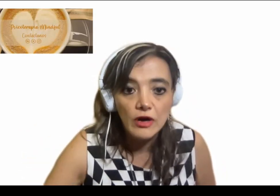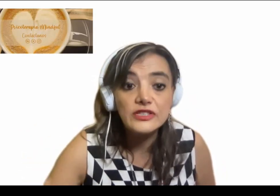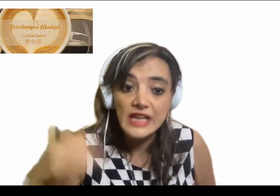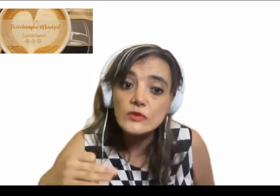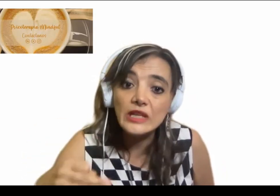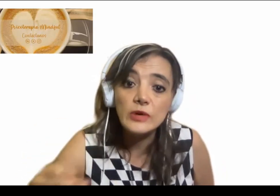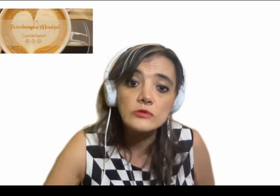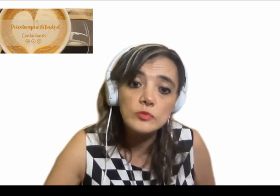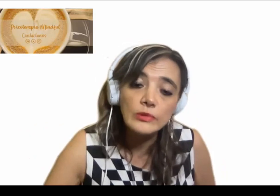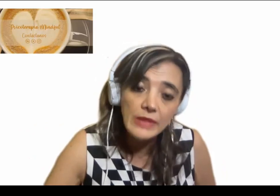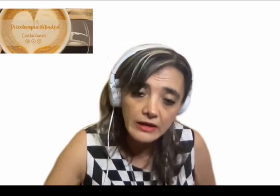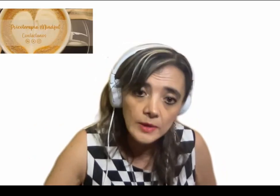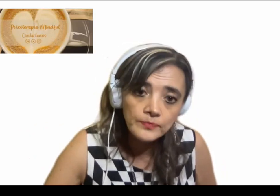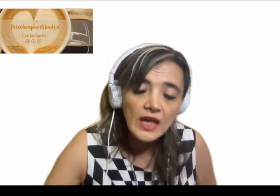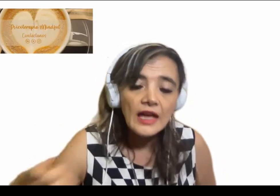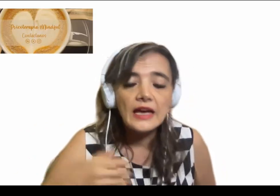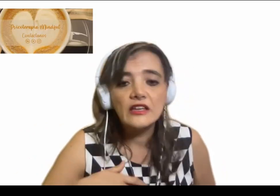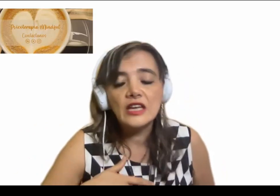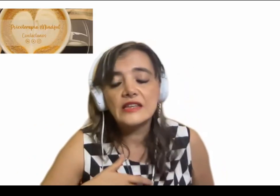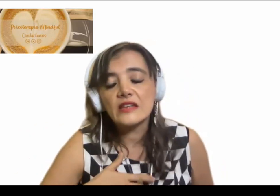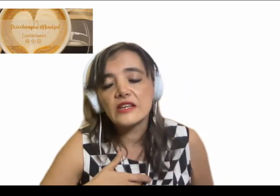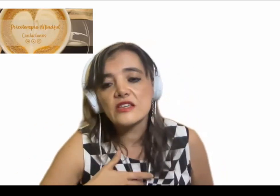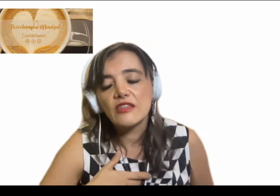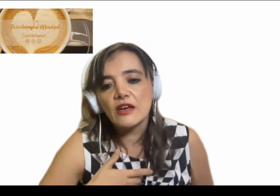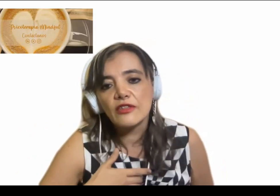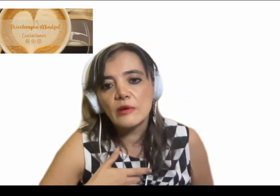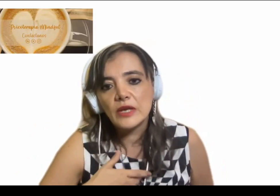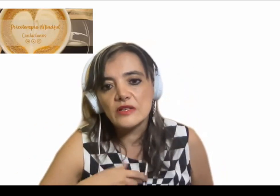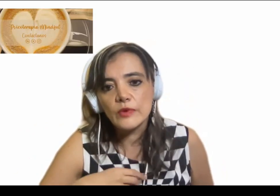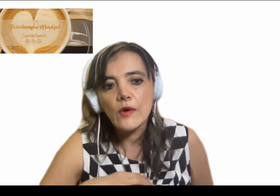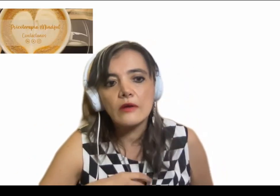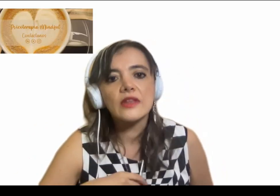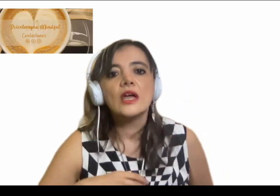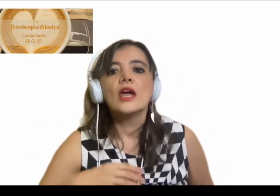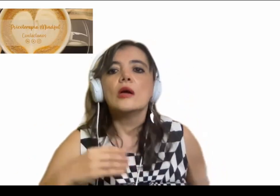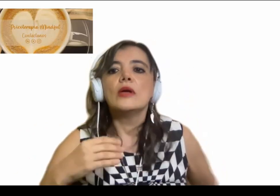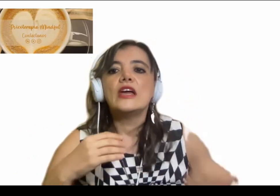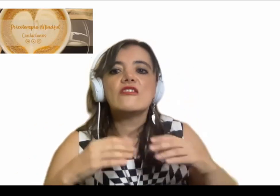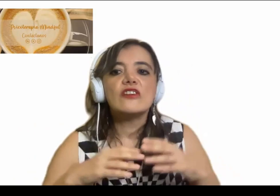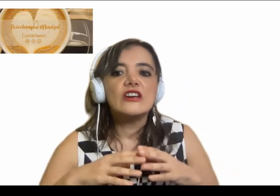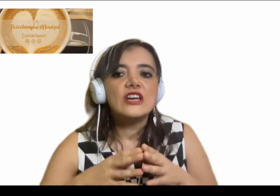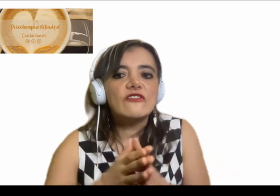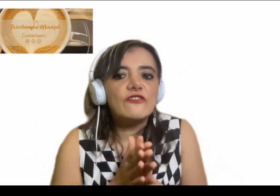empathy for others, that's when it becomes problematic. And in that case, therapy is required.